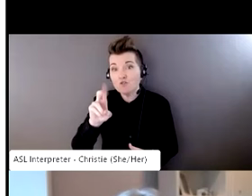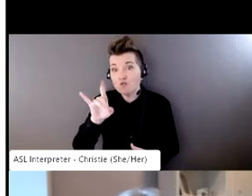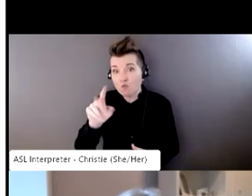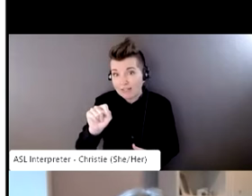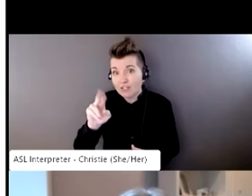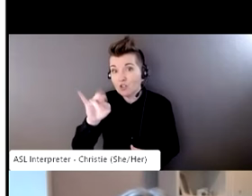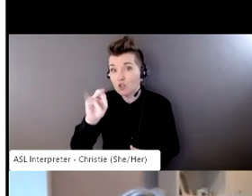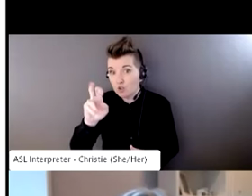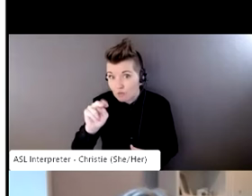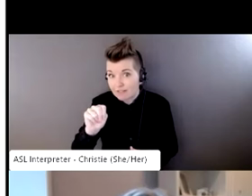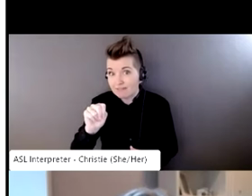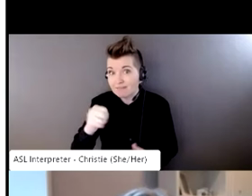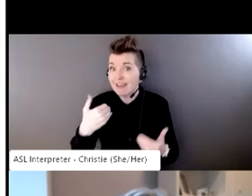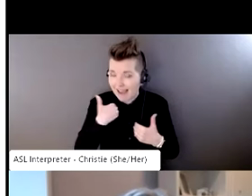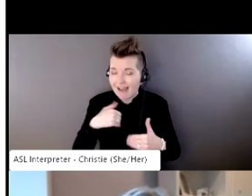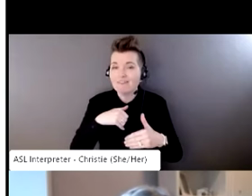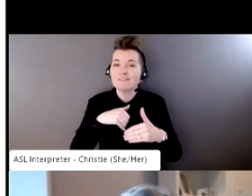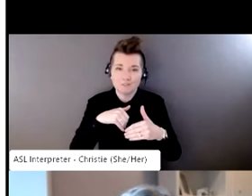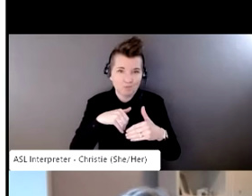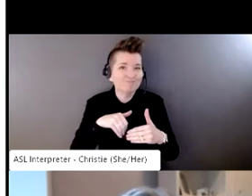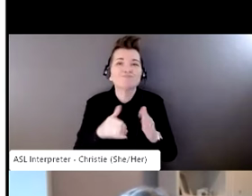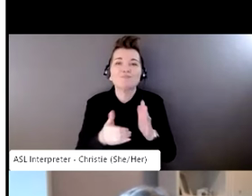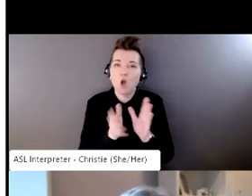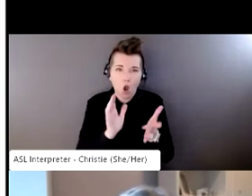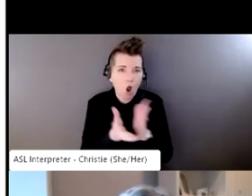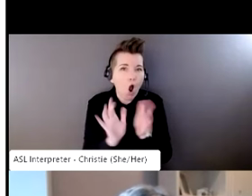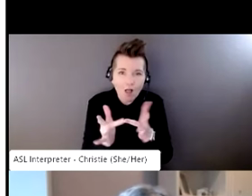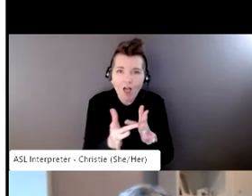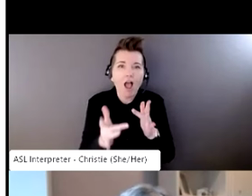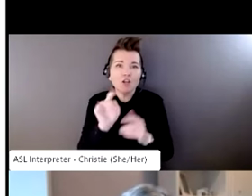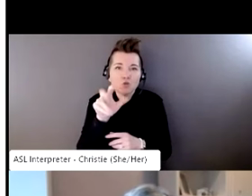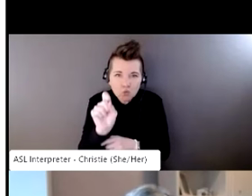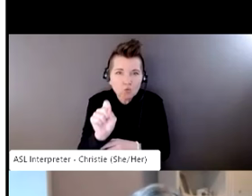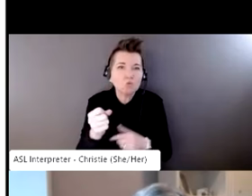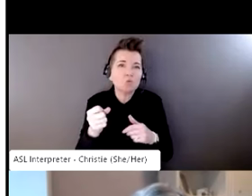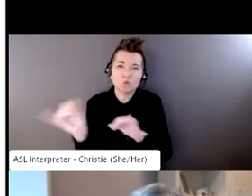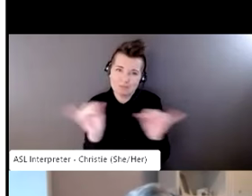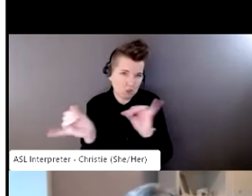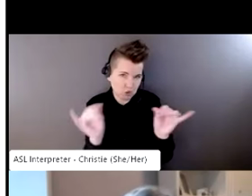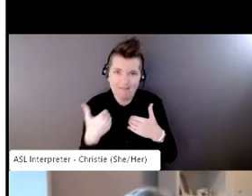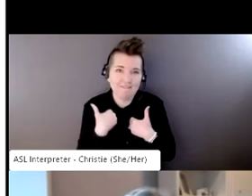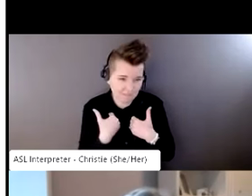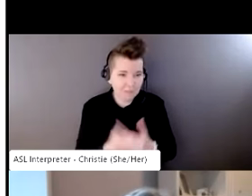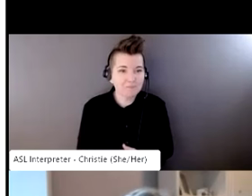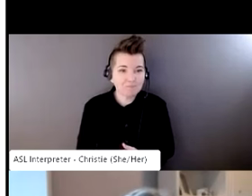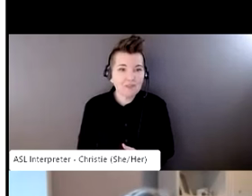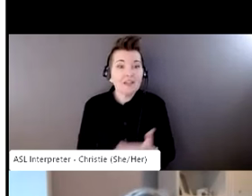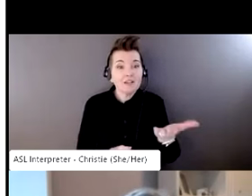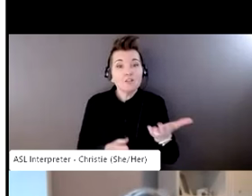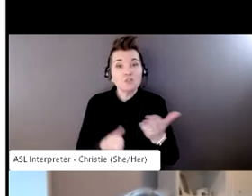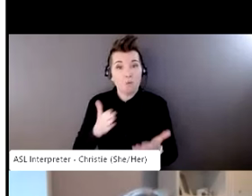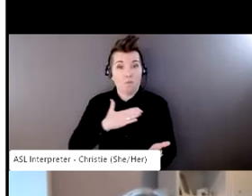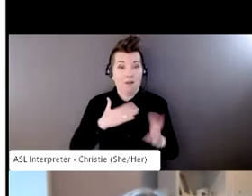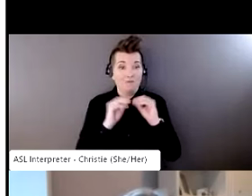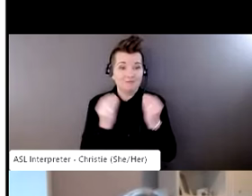So I just said something about who we are. This is the same website and phone number. One thing